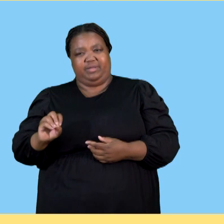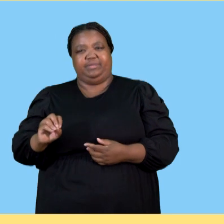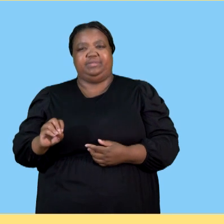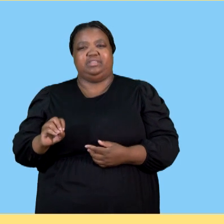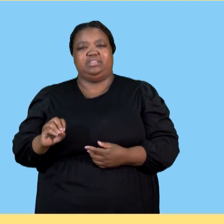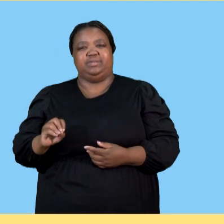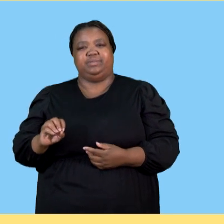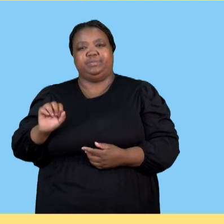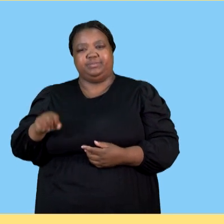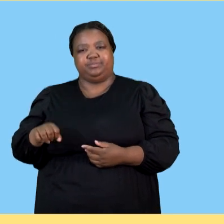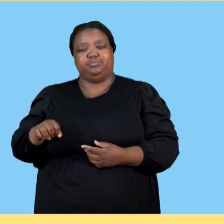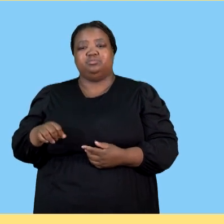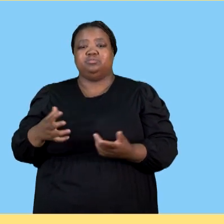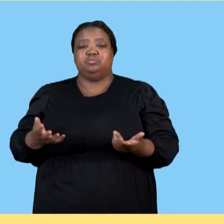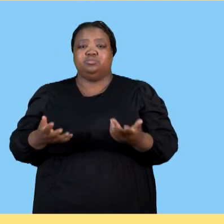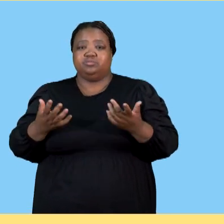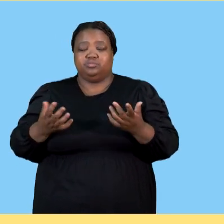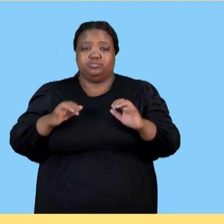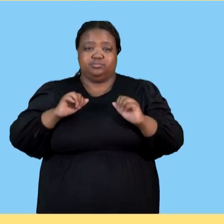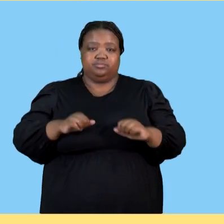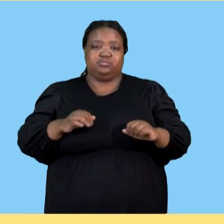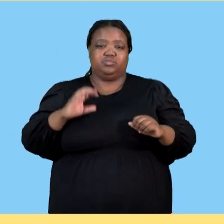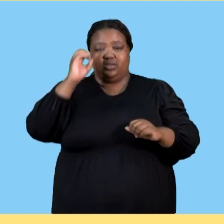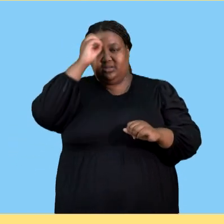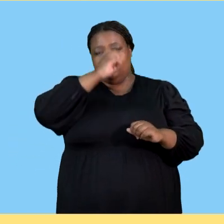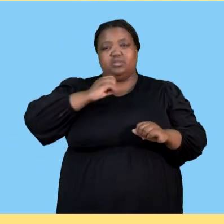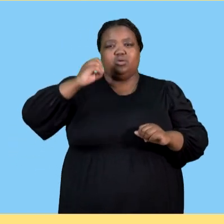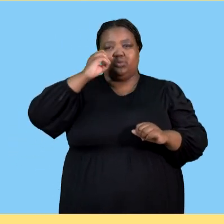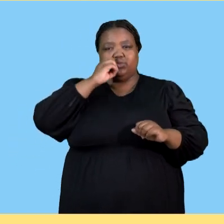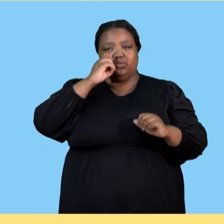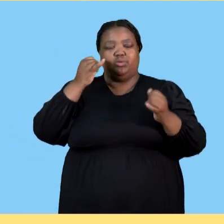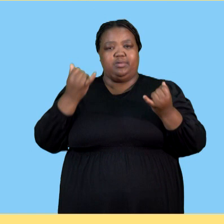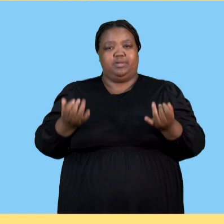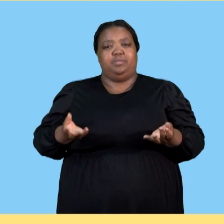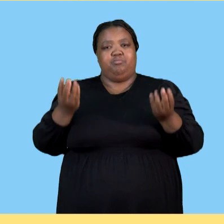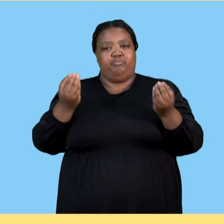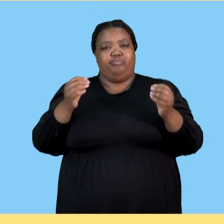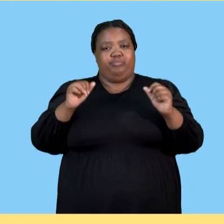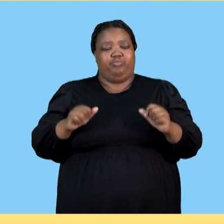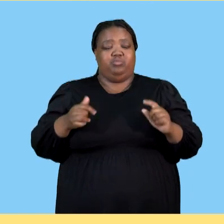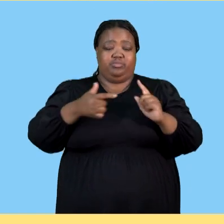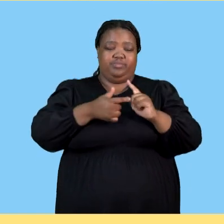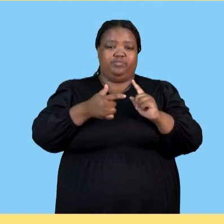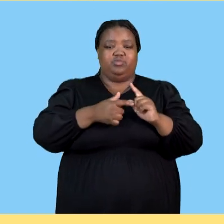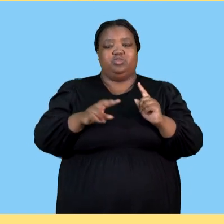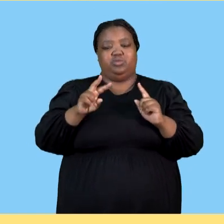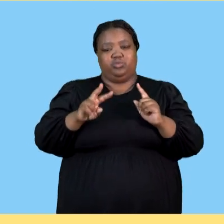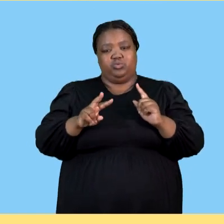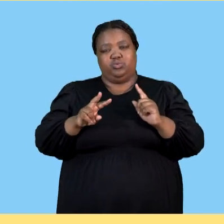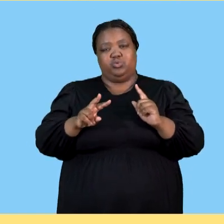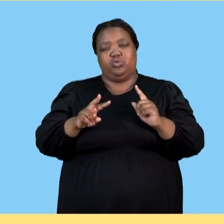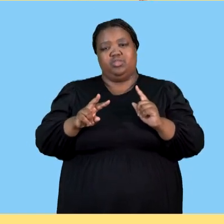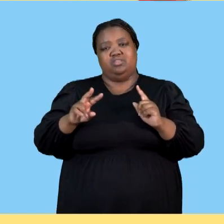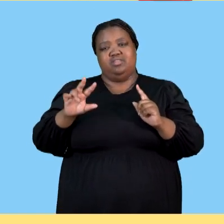rands. A summary of all his cost for October is provided. He manufactured 2,500